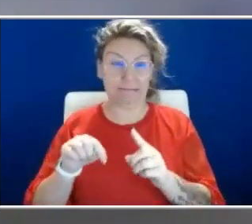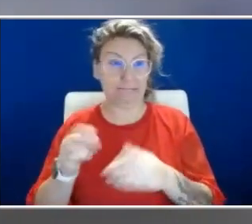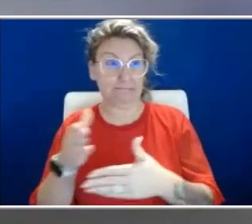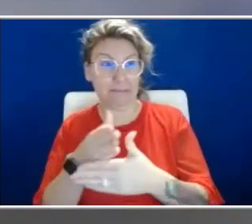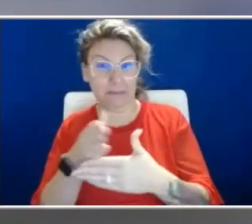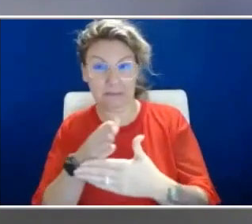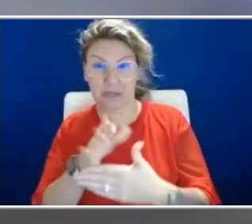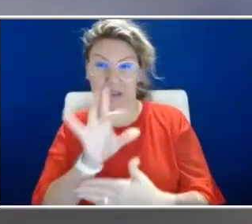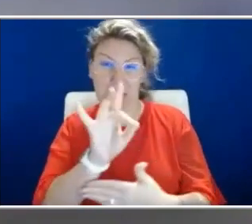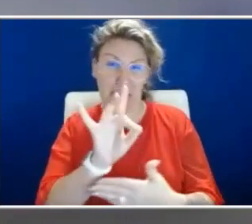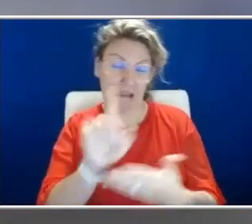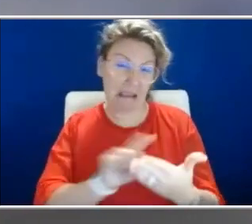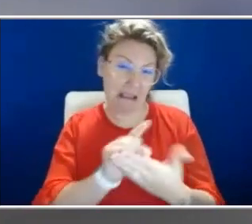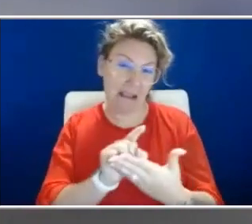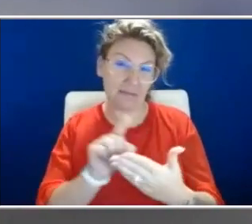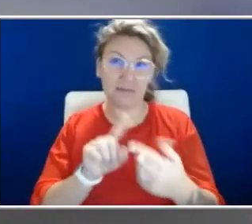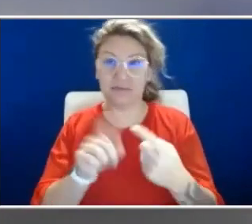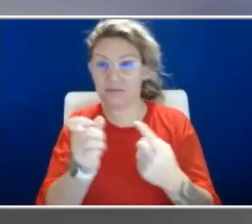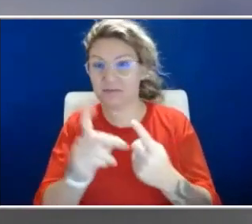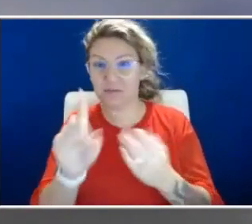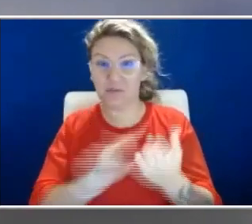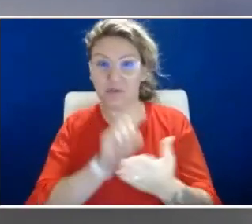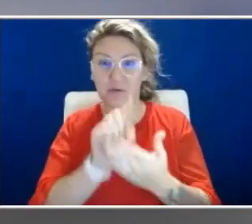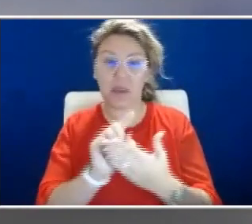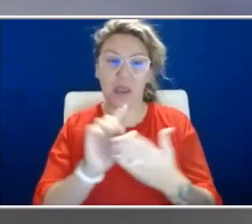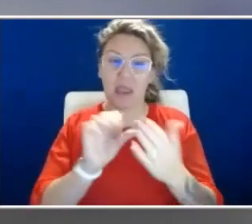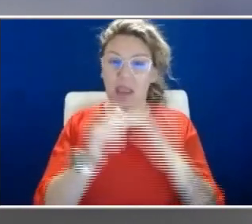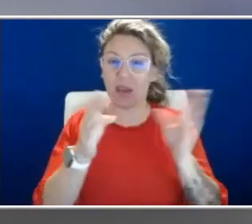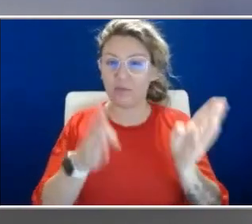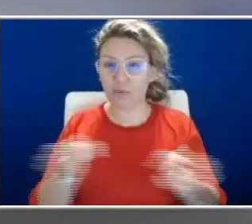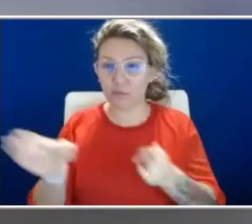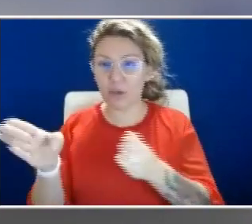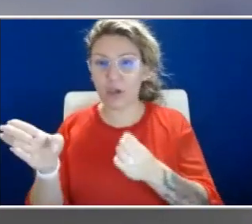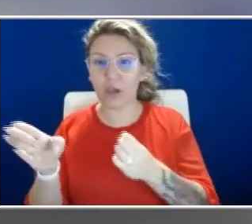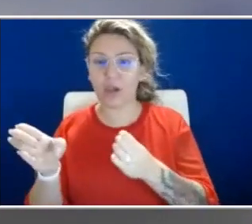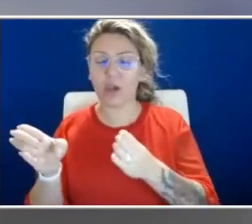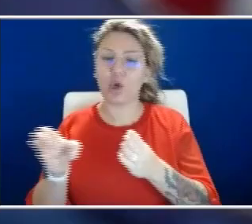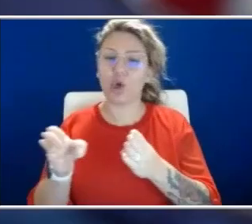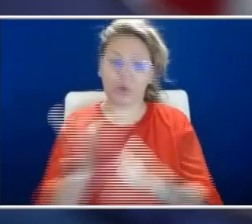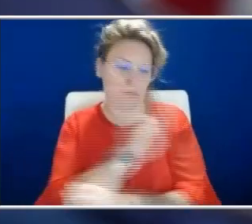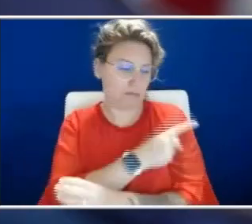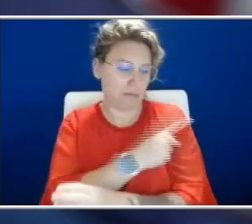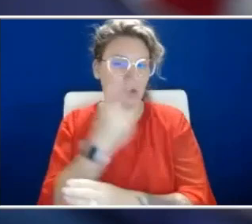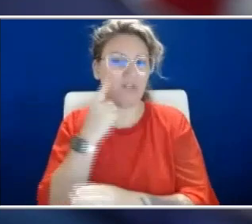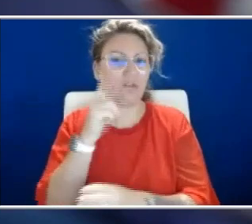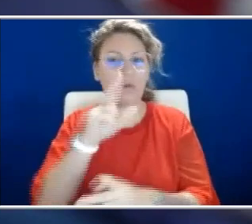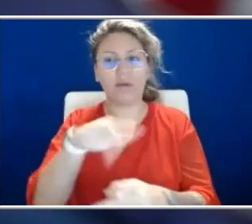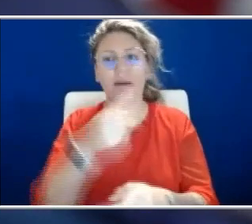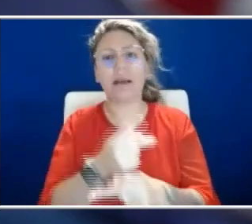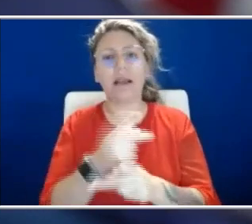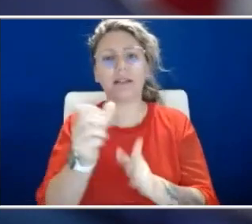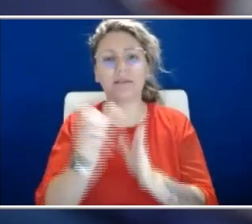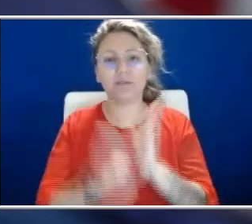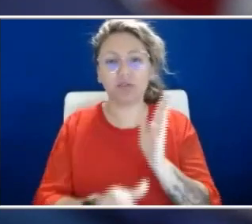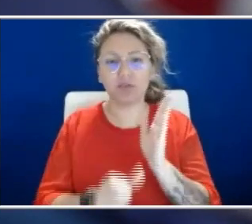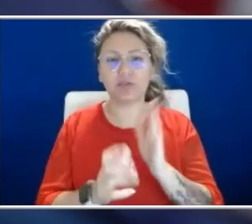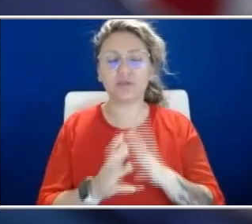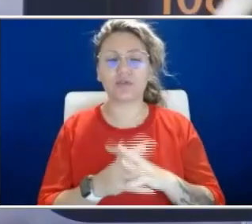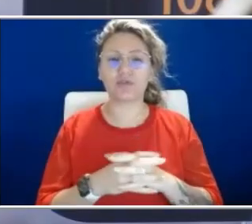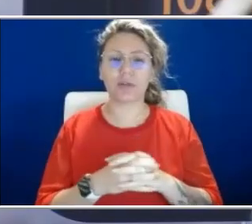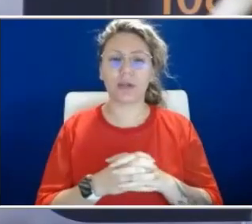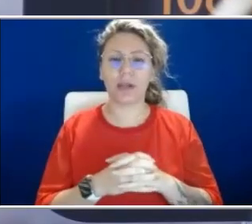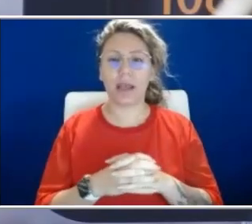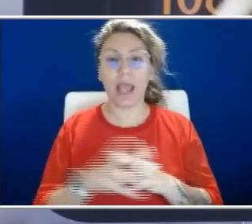couple hours. So how do you prepare the patients for that kind of a surgery? I just tell them just